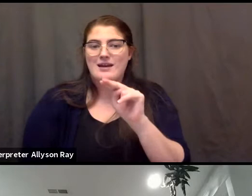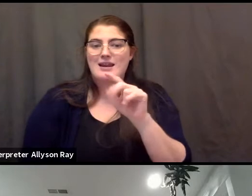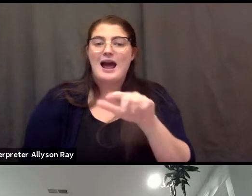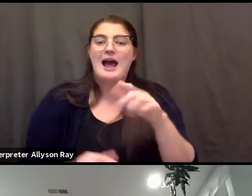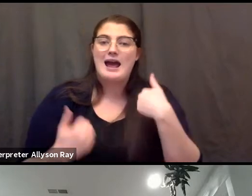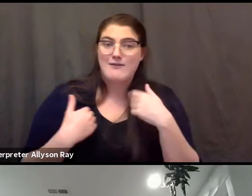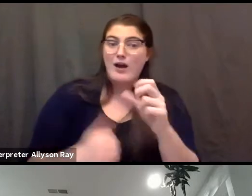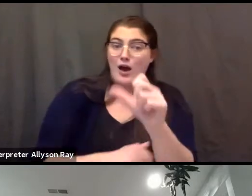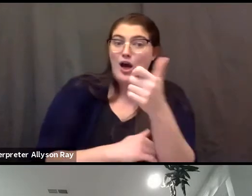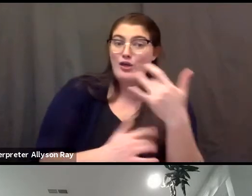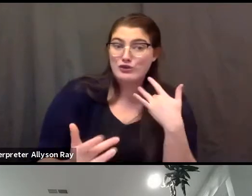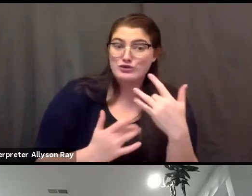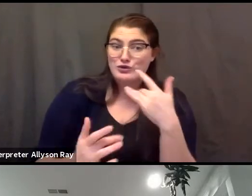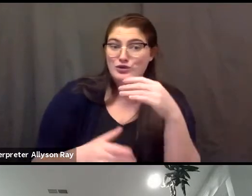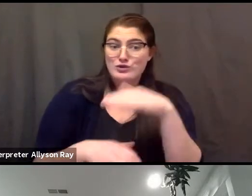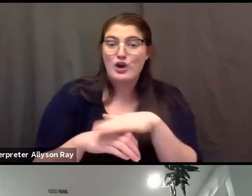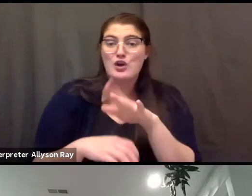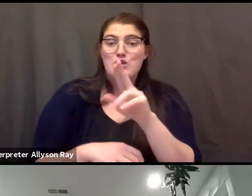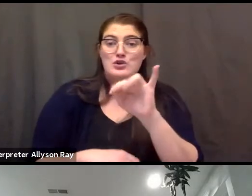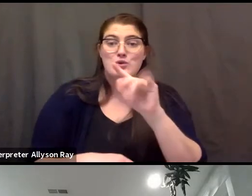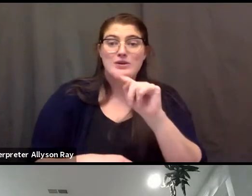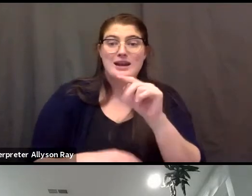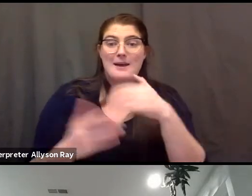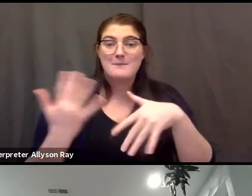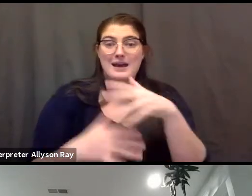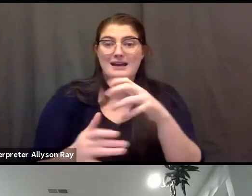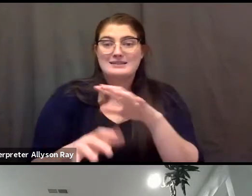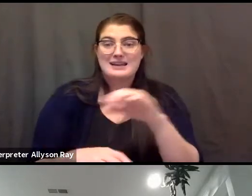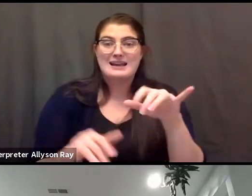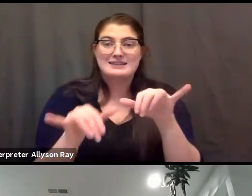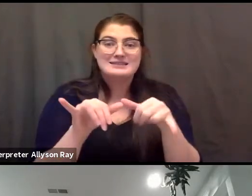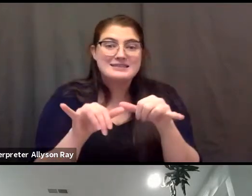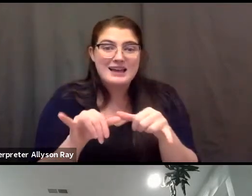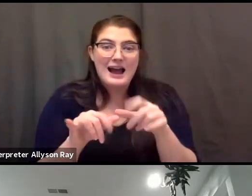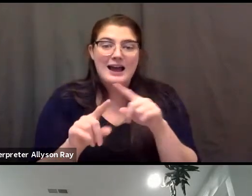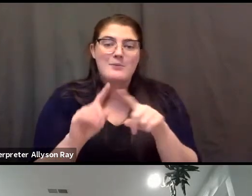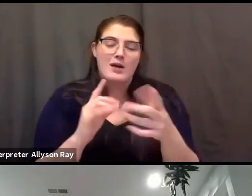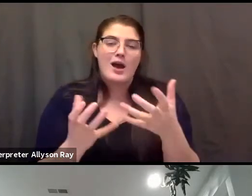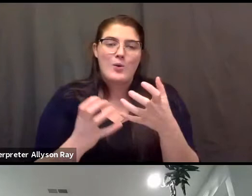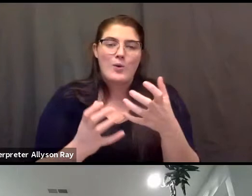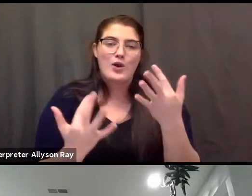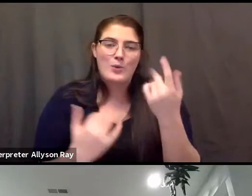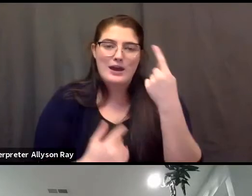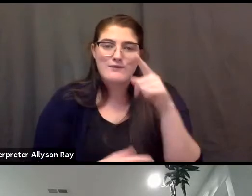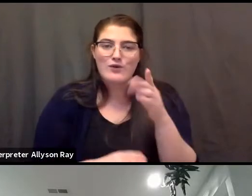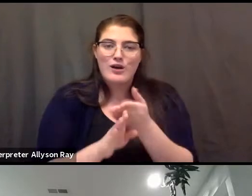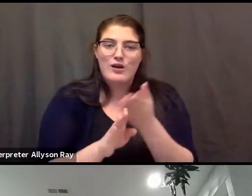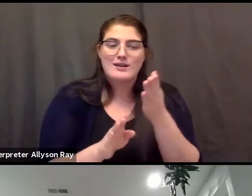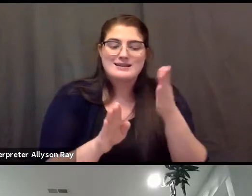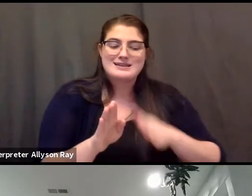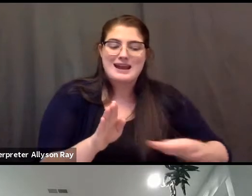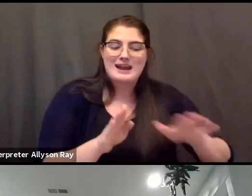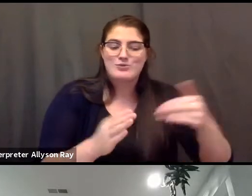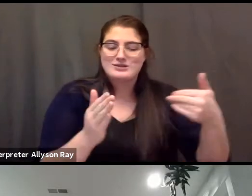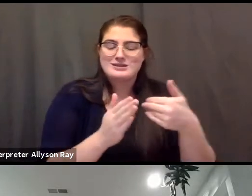unit mix and the size, but I'd rather wait for nearby neighbors to weigh in. Okay.